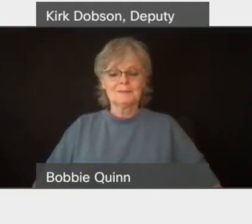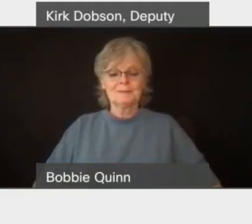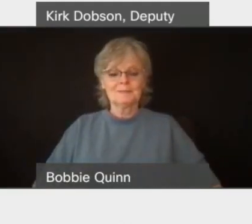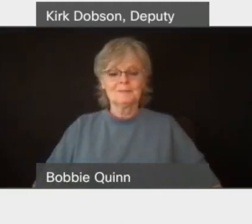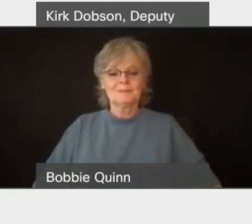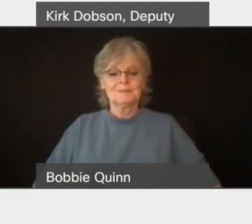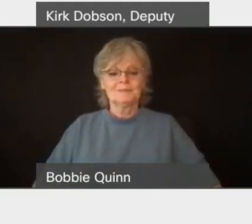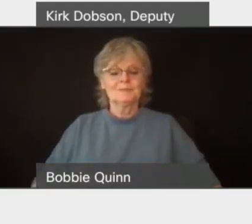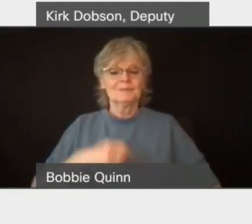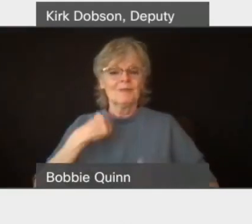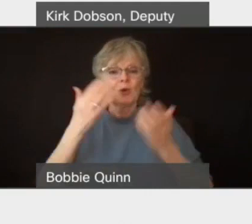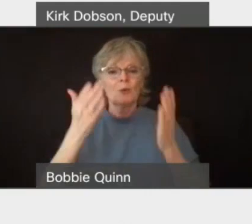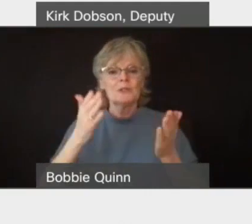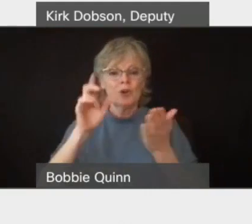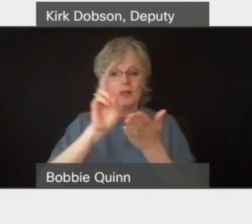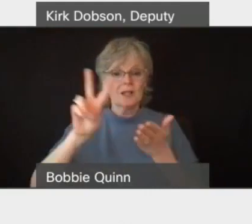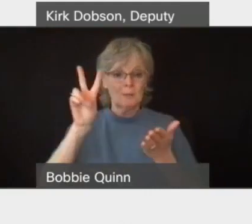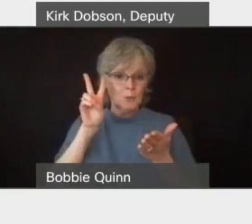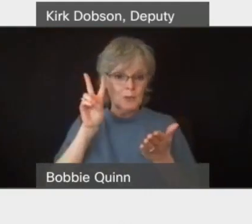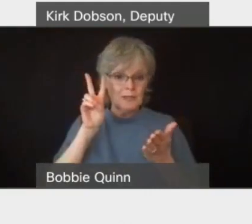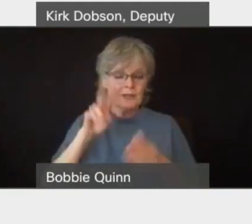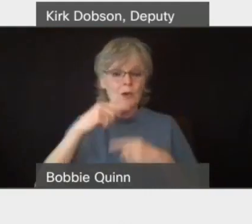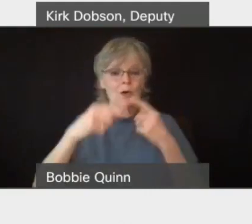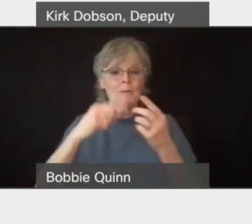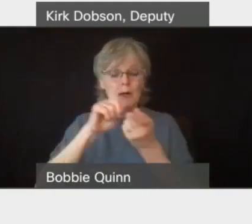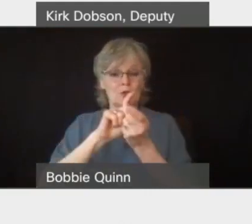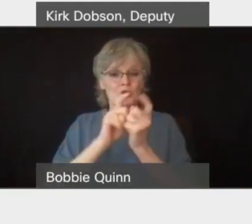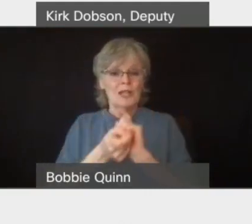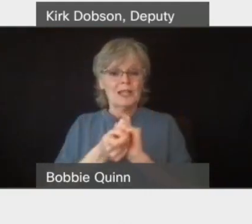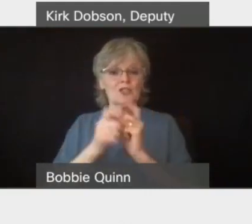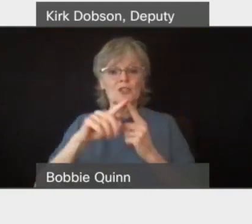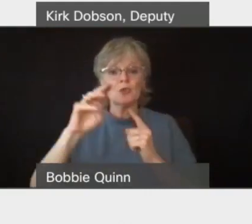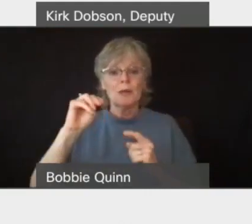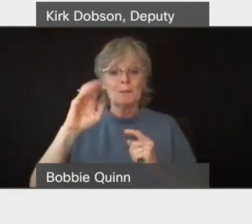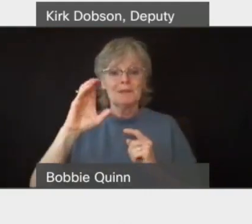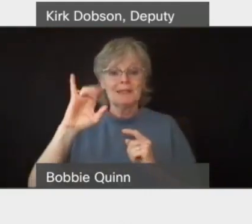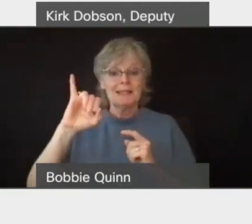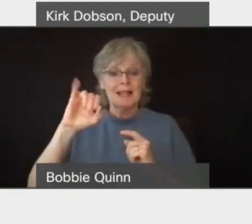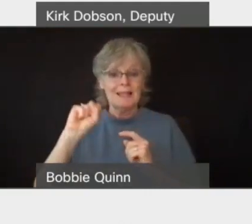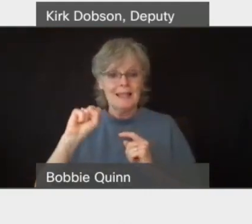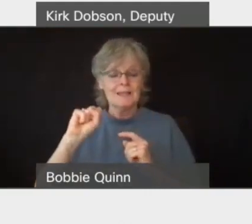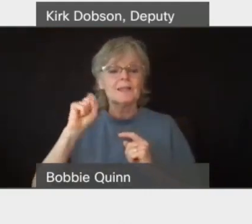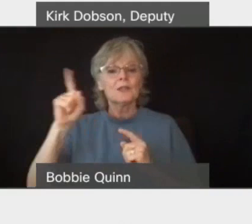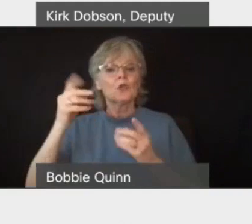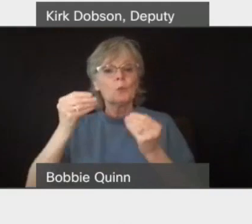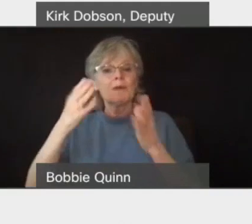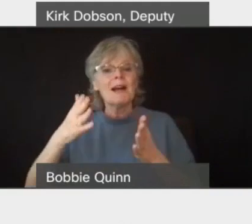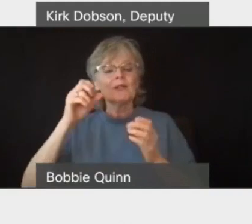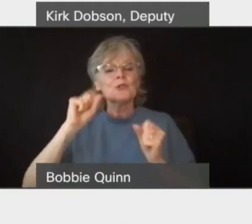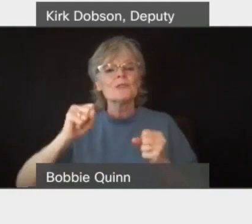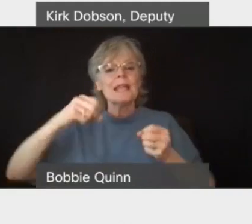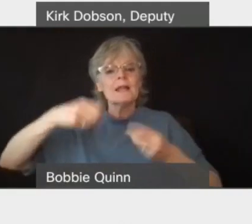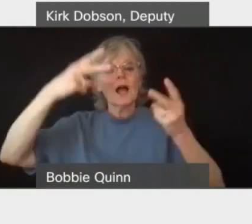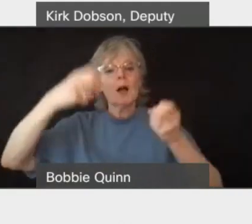We had spoken a couple weeks ago about the changes that we made to MCIS so that providers could upload